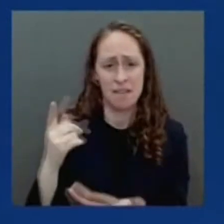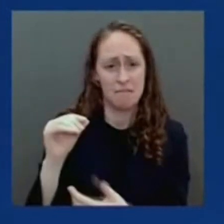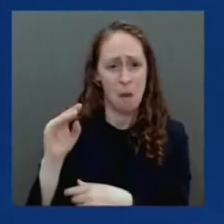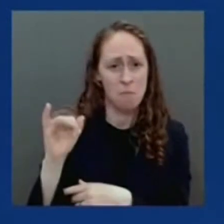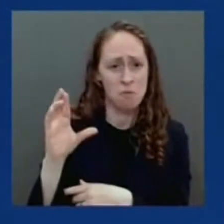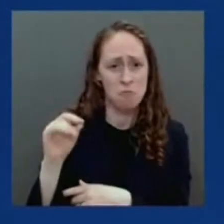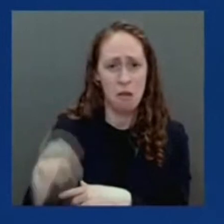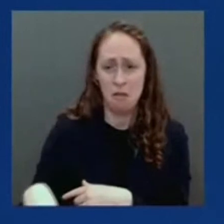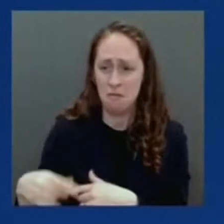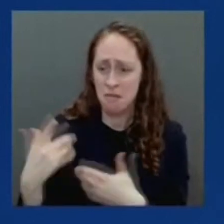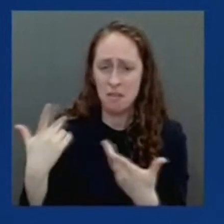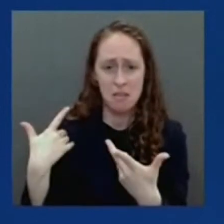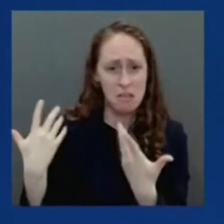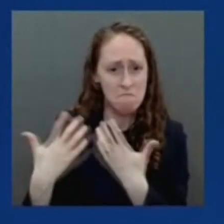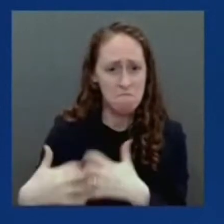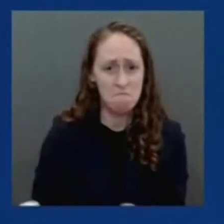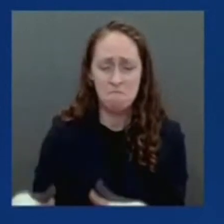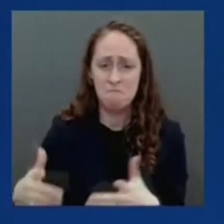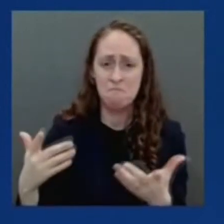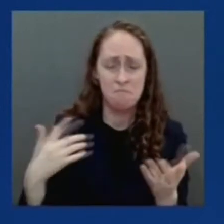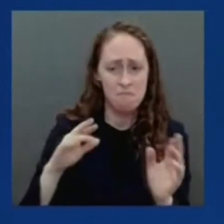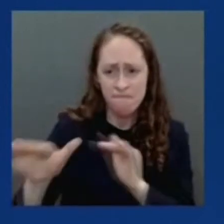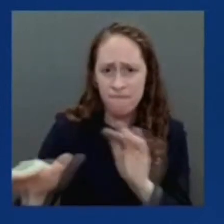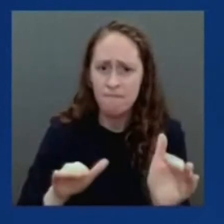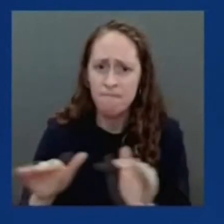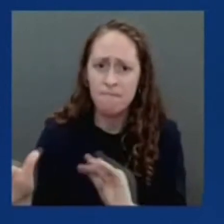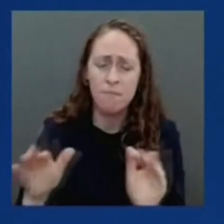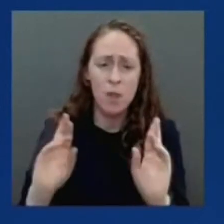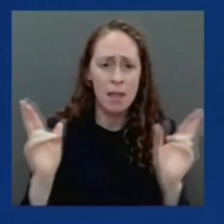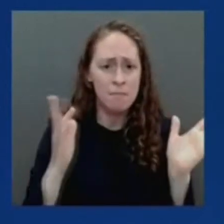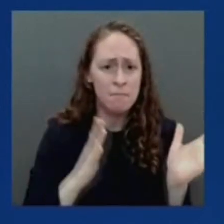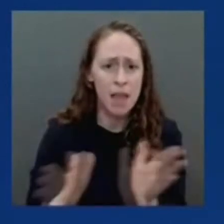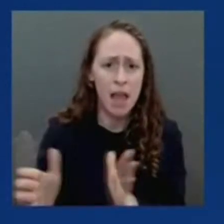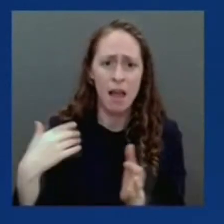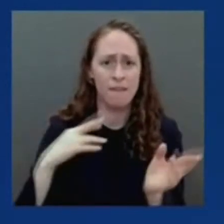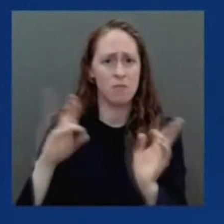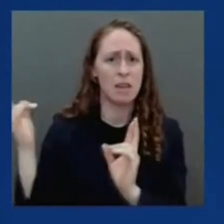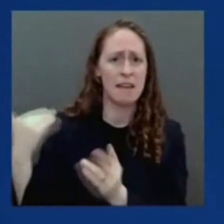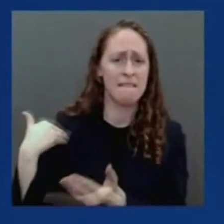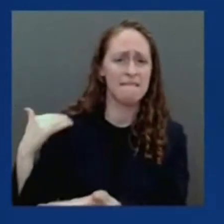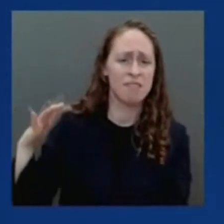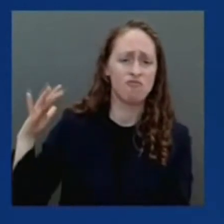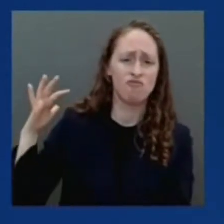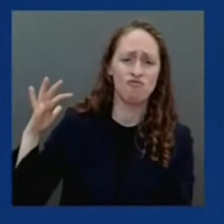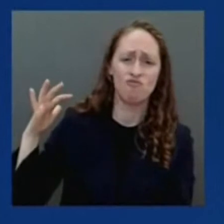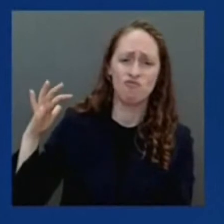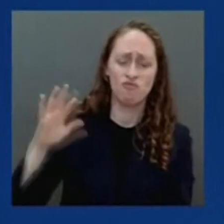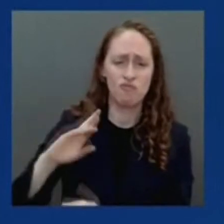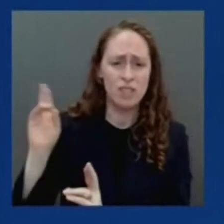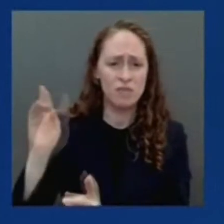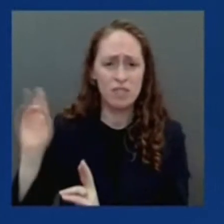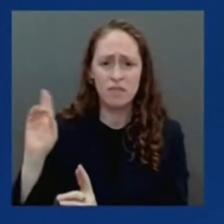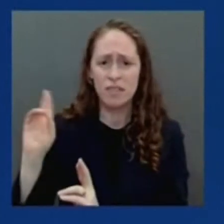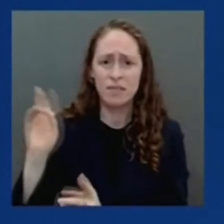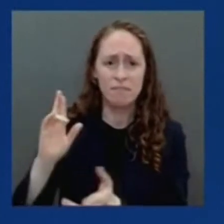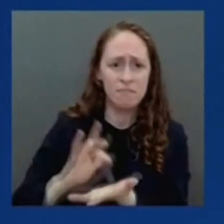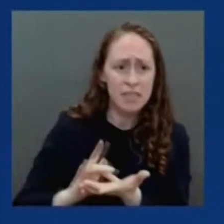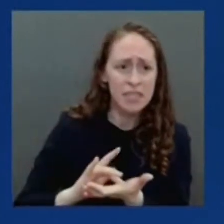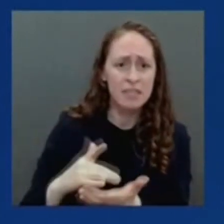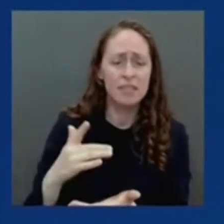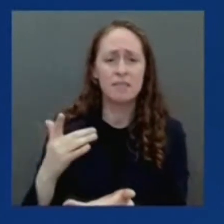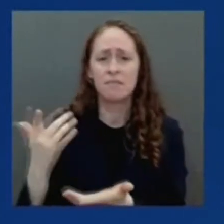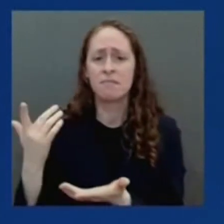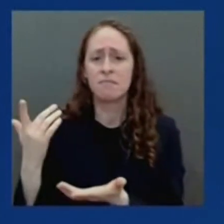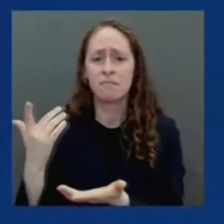all Americans. We've secured 20 million doses of the highly effective Pfizer pill. We've expanded